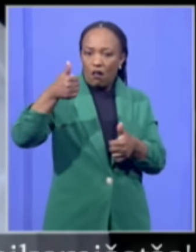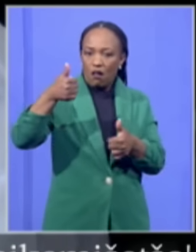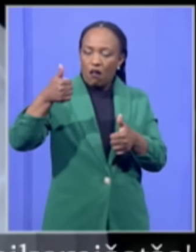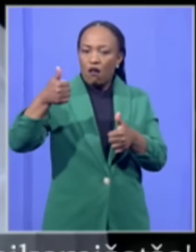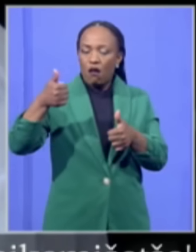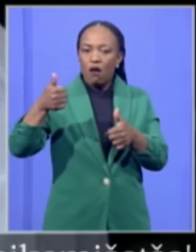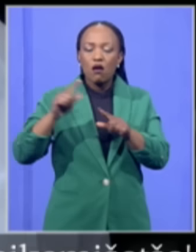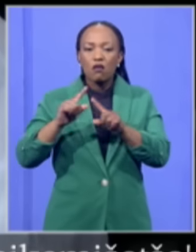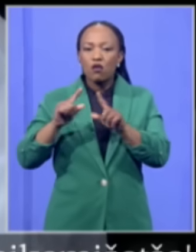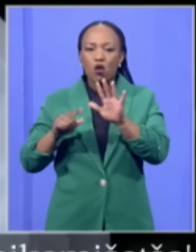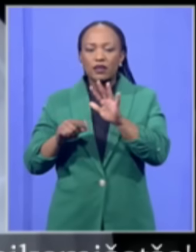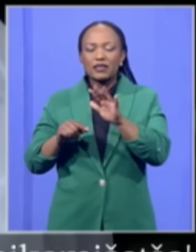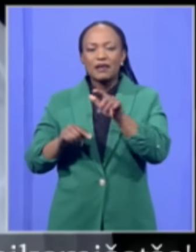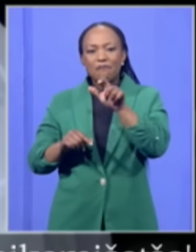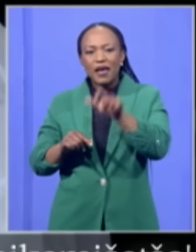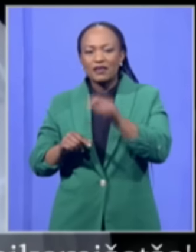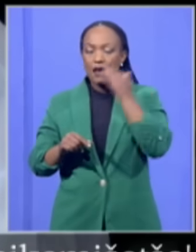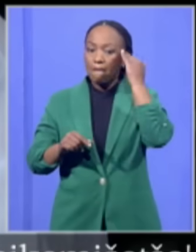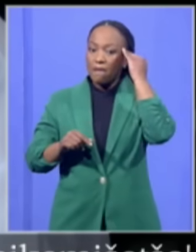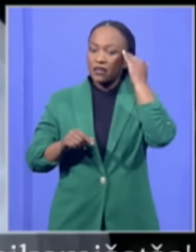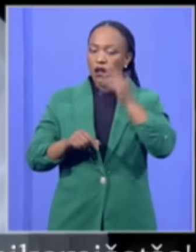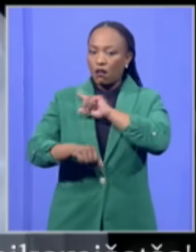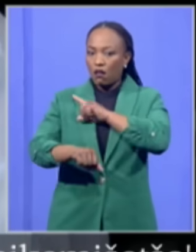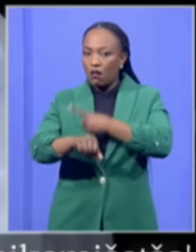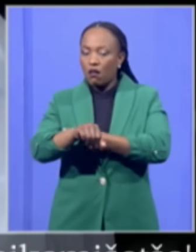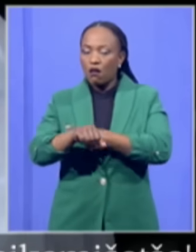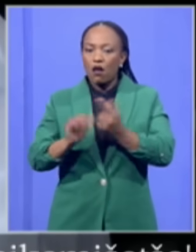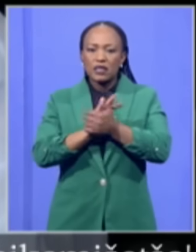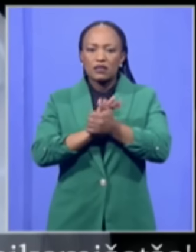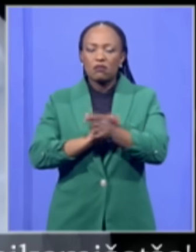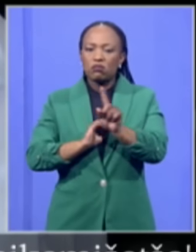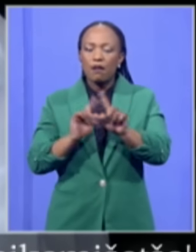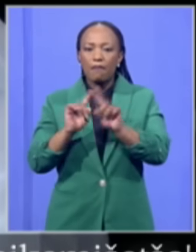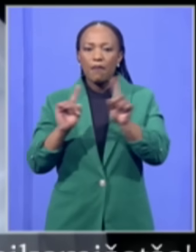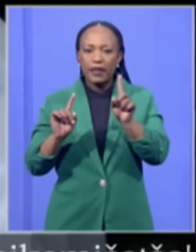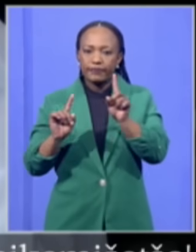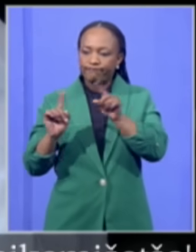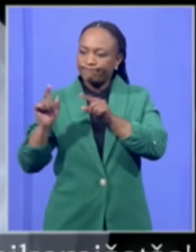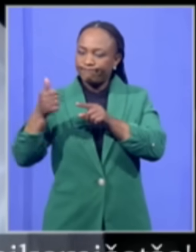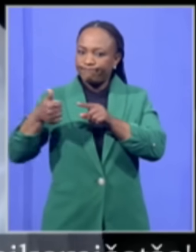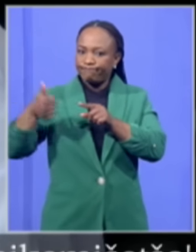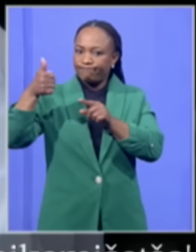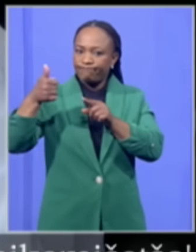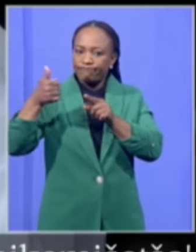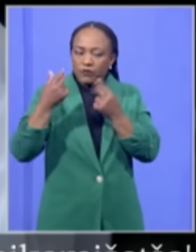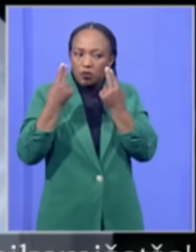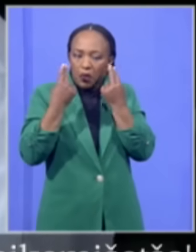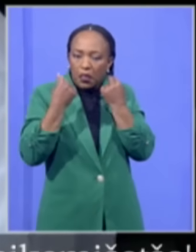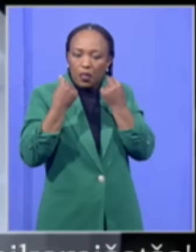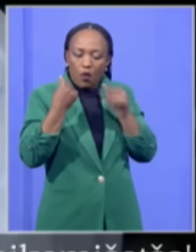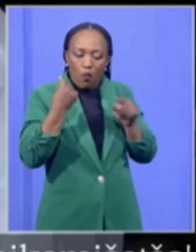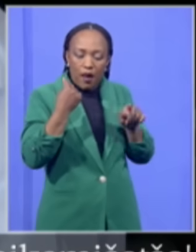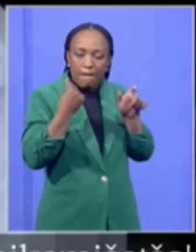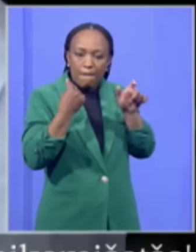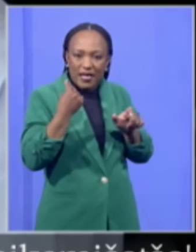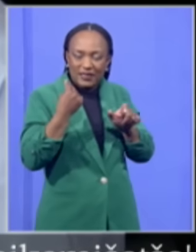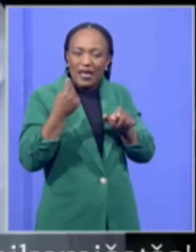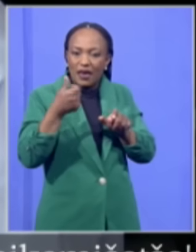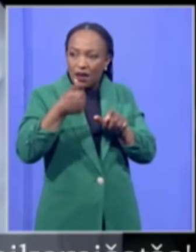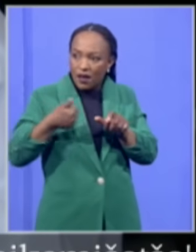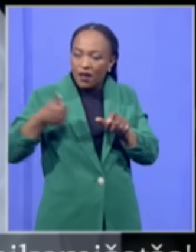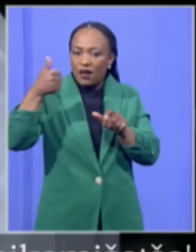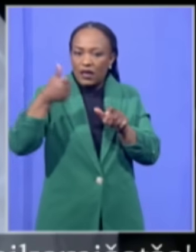mental capacity. It's not about their abilities. It's about the degree of respect or deference you are expected to show somebody when